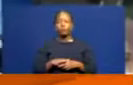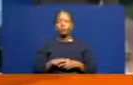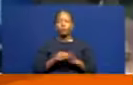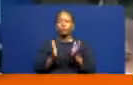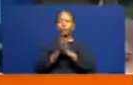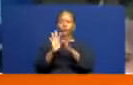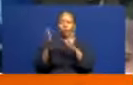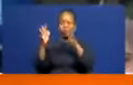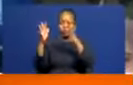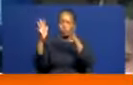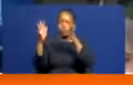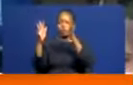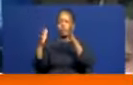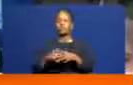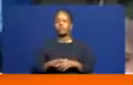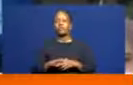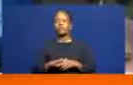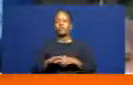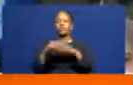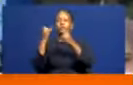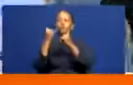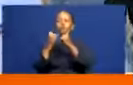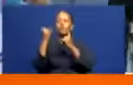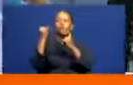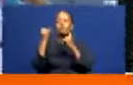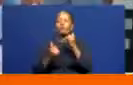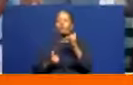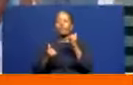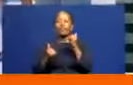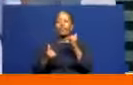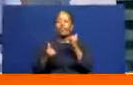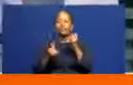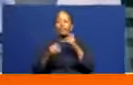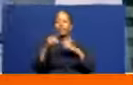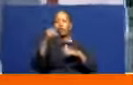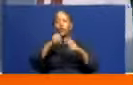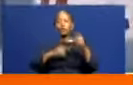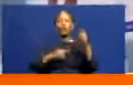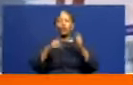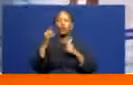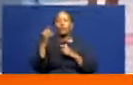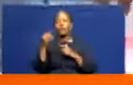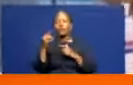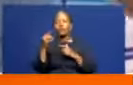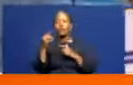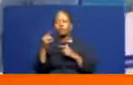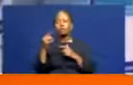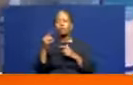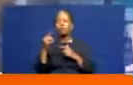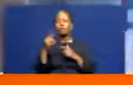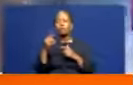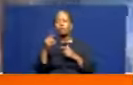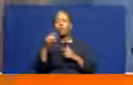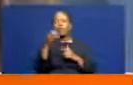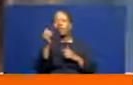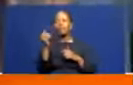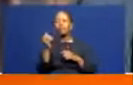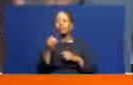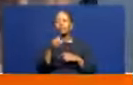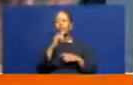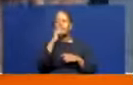Congratulations. And finally, the winner, Baduz Biotech,